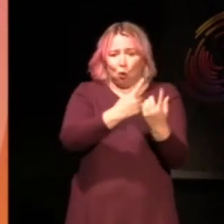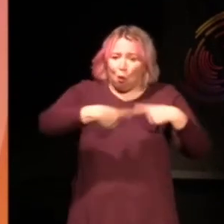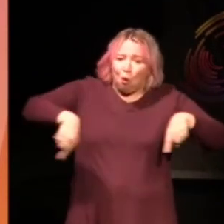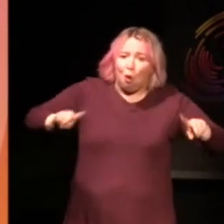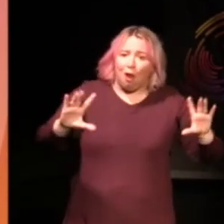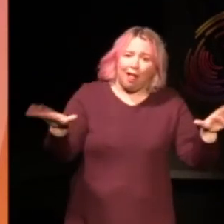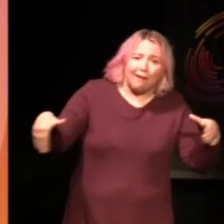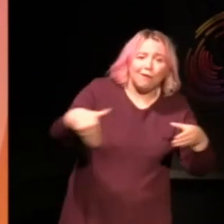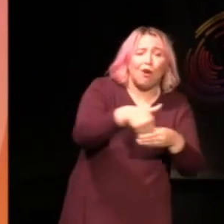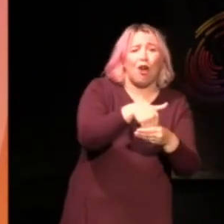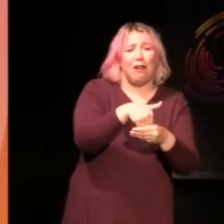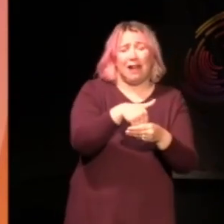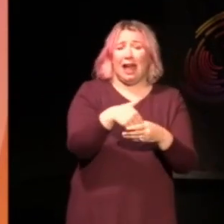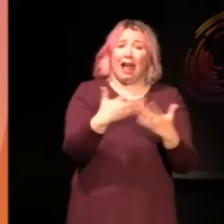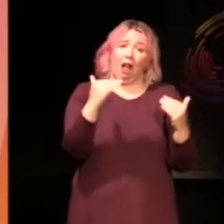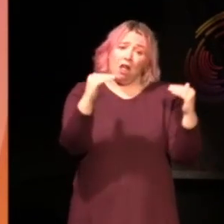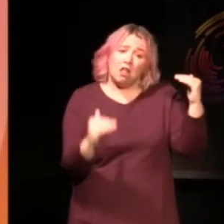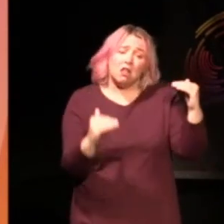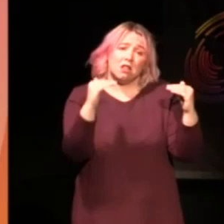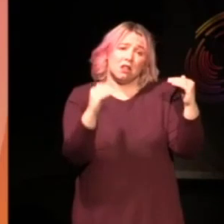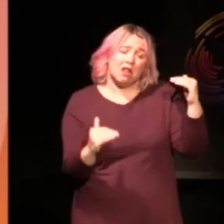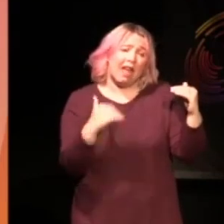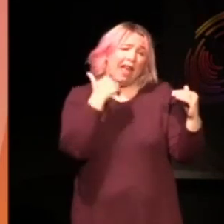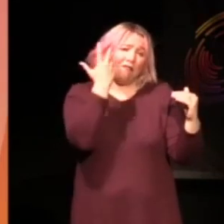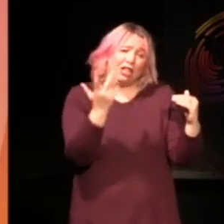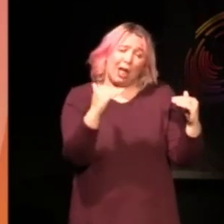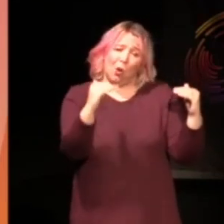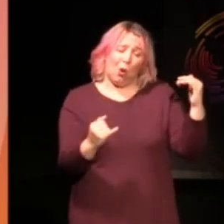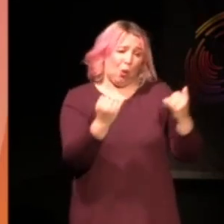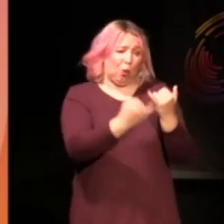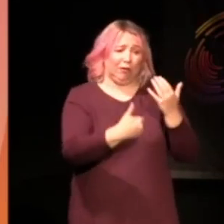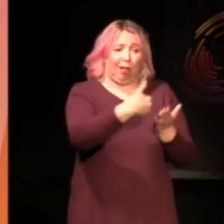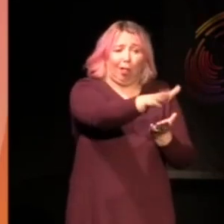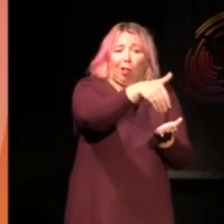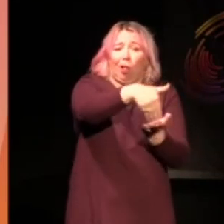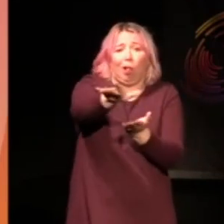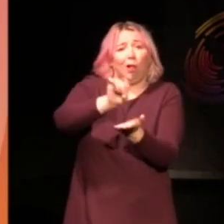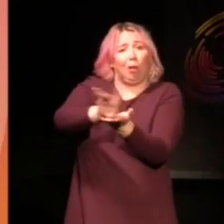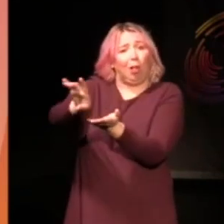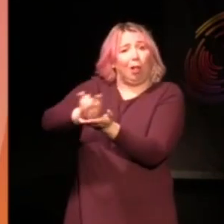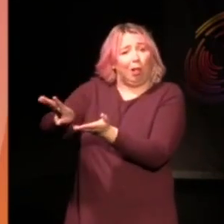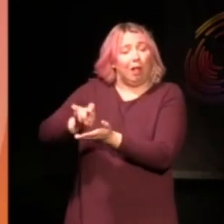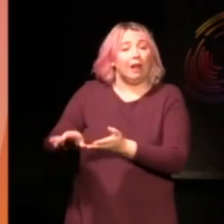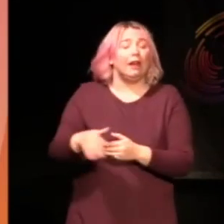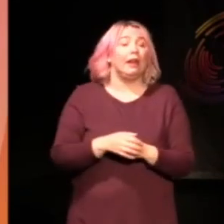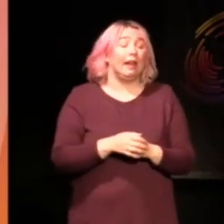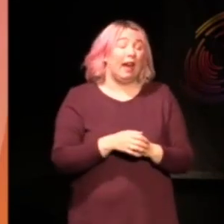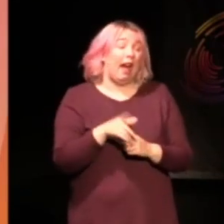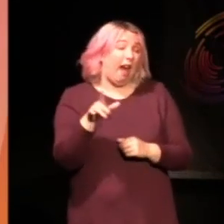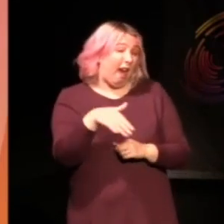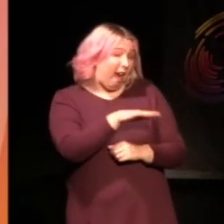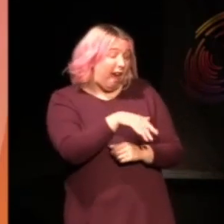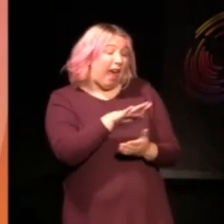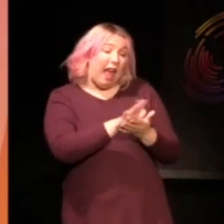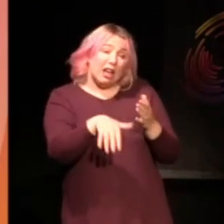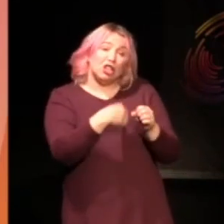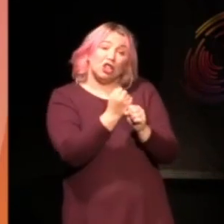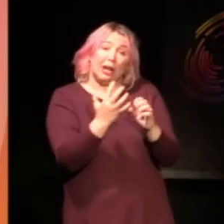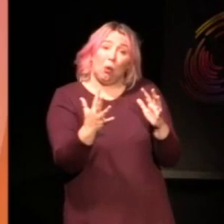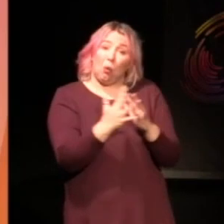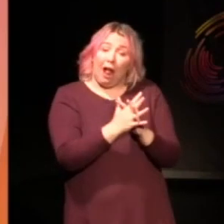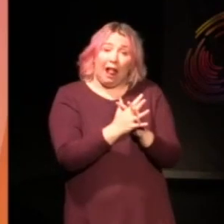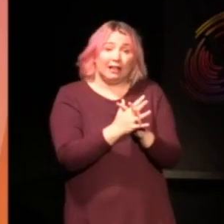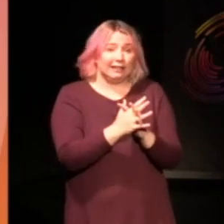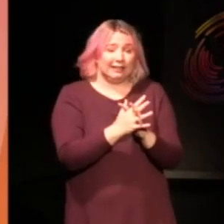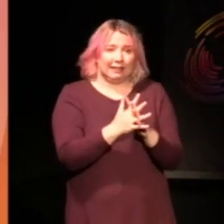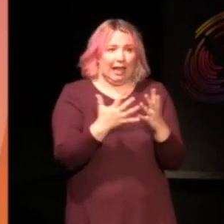getting worse and worse every day. And it is interesting, isn't it, that when you have somebody like H.G. Wells who has sort of become embedded